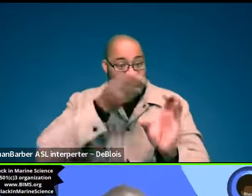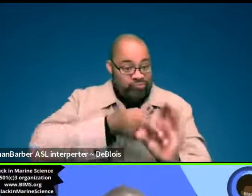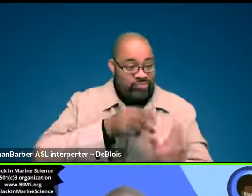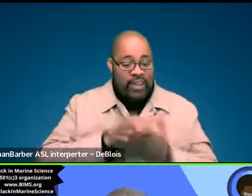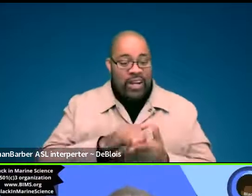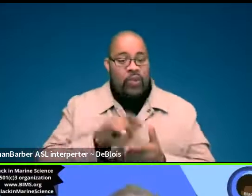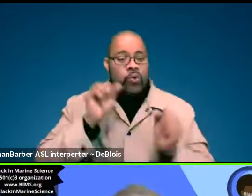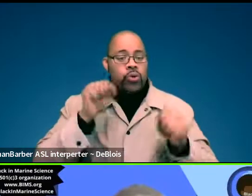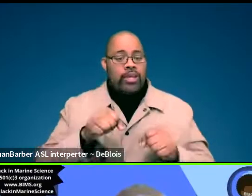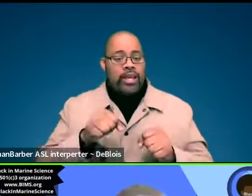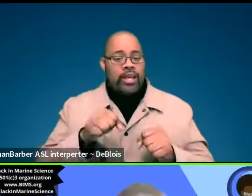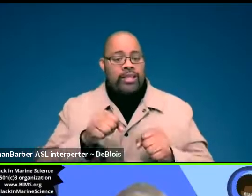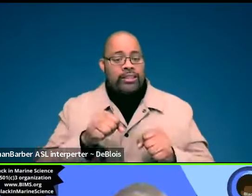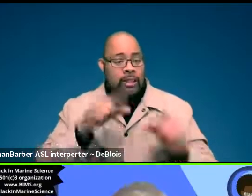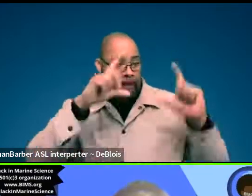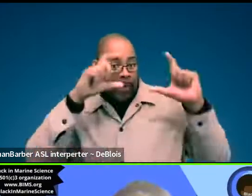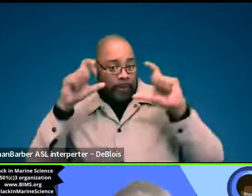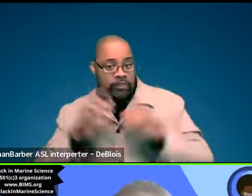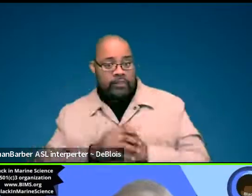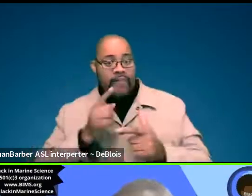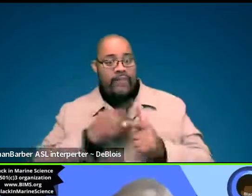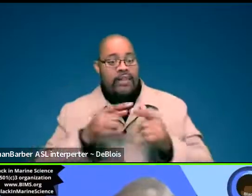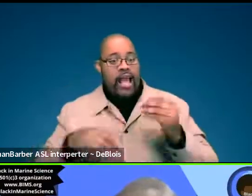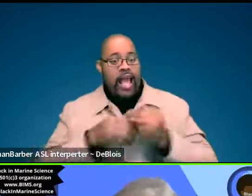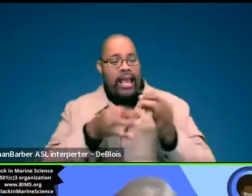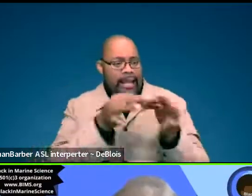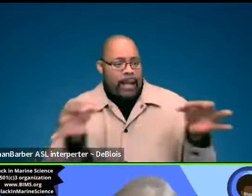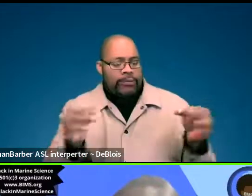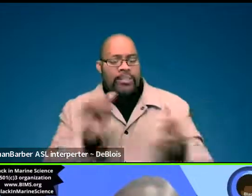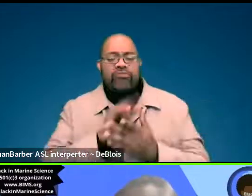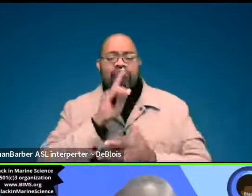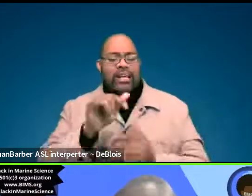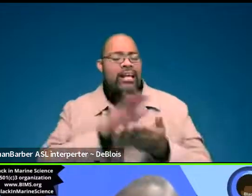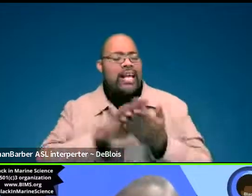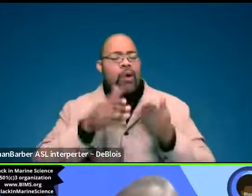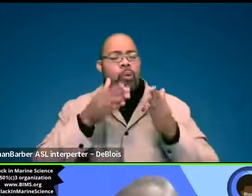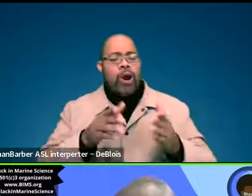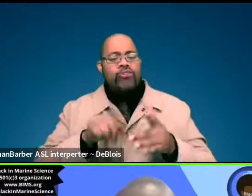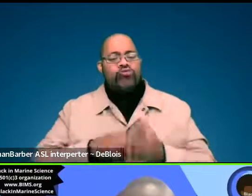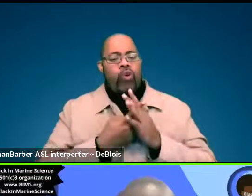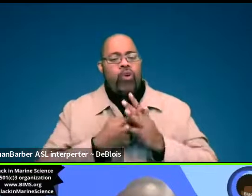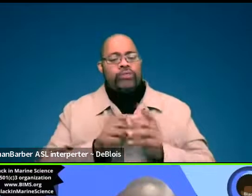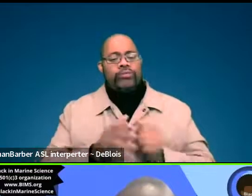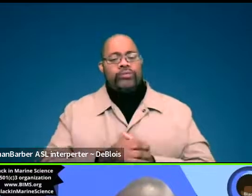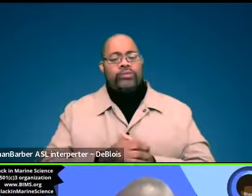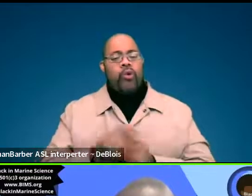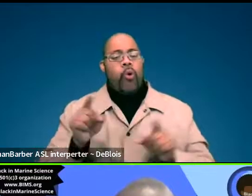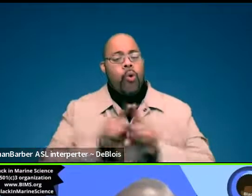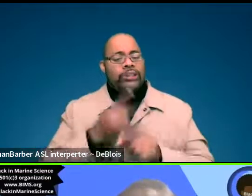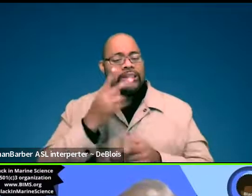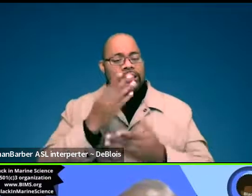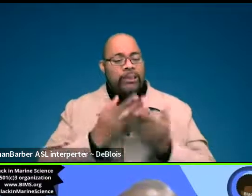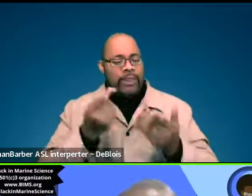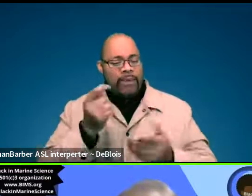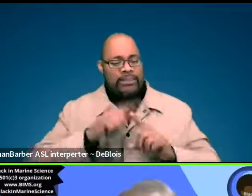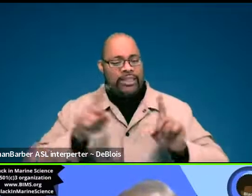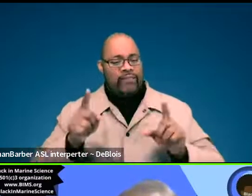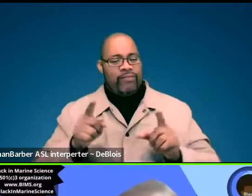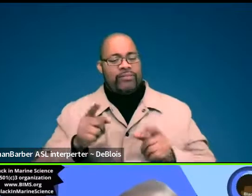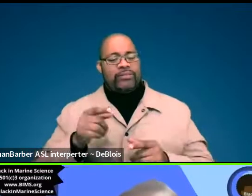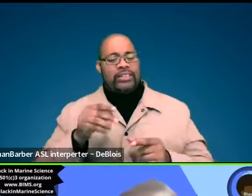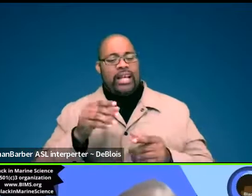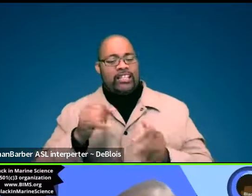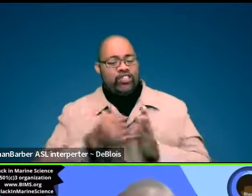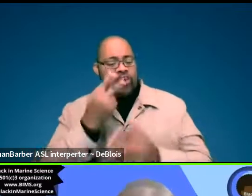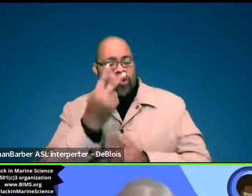it, you can take some photos, right, and then add a caption. That's a really nice way to start out. We also see something a little bit different, right, and even